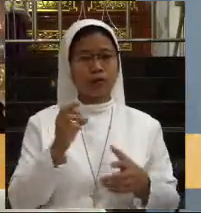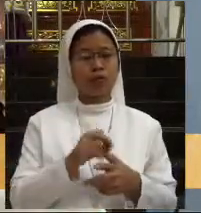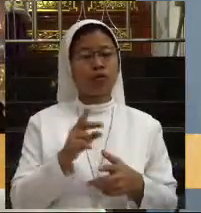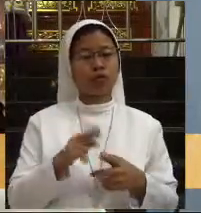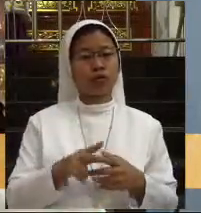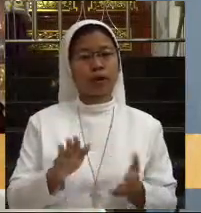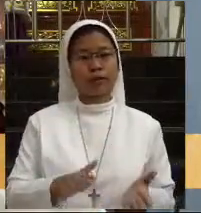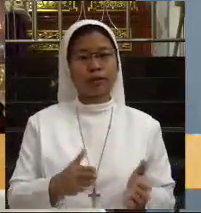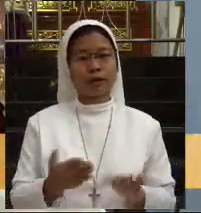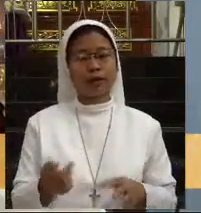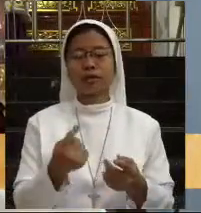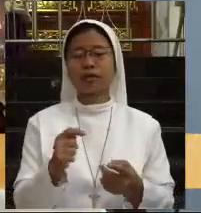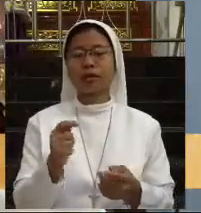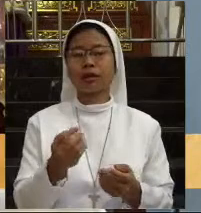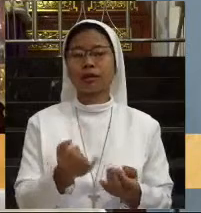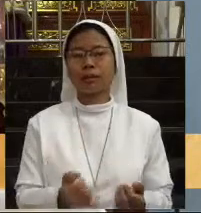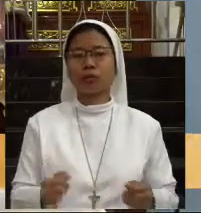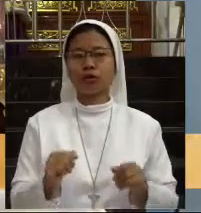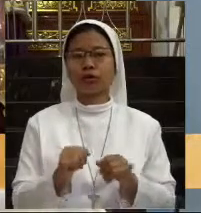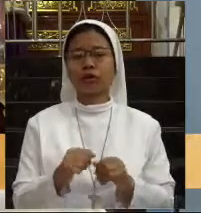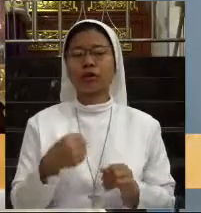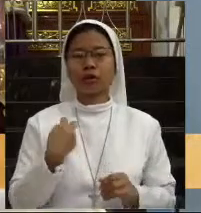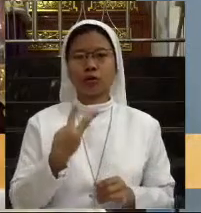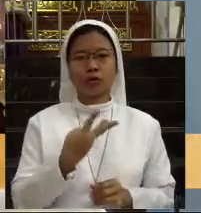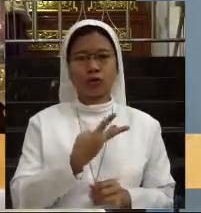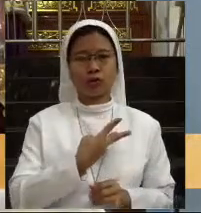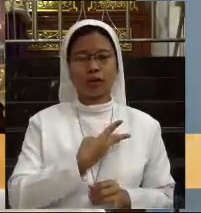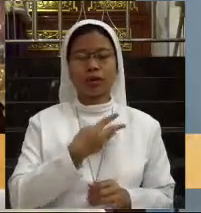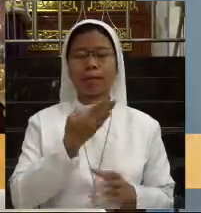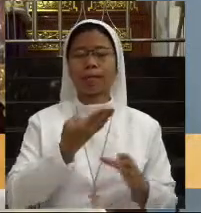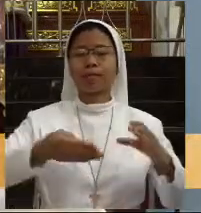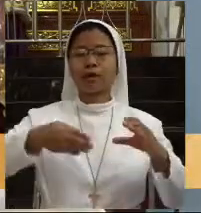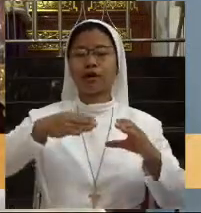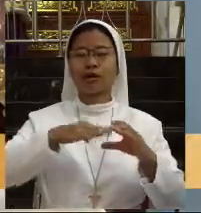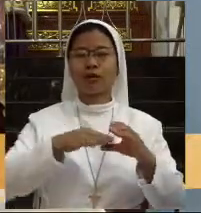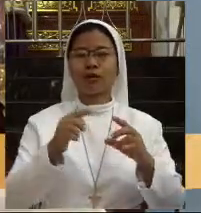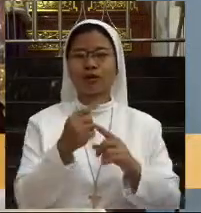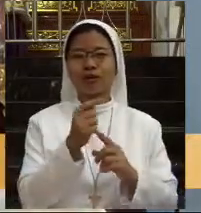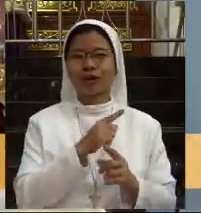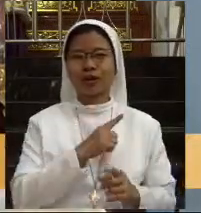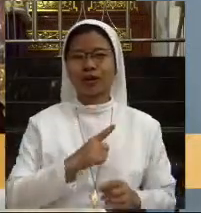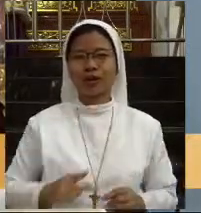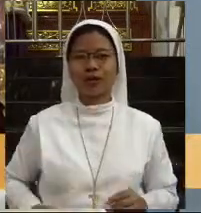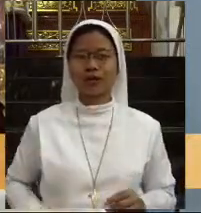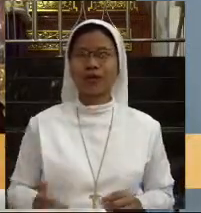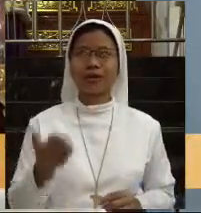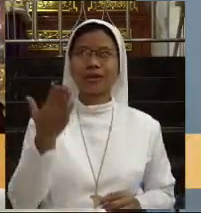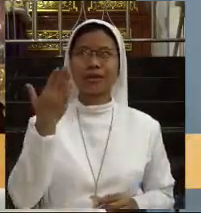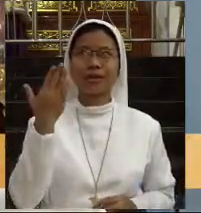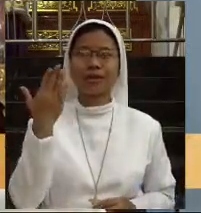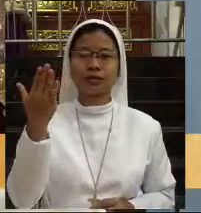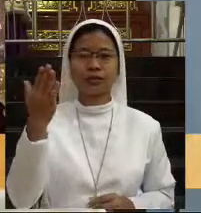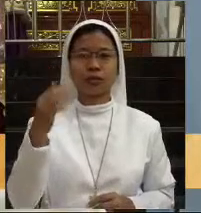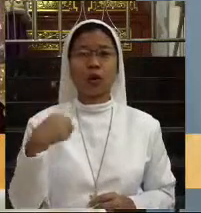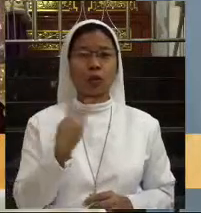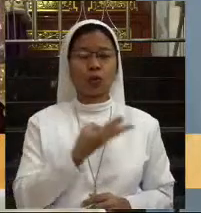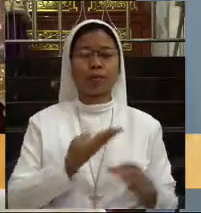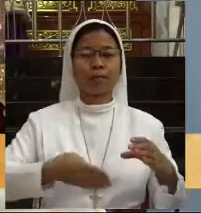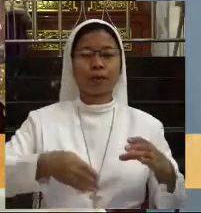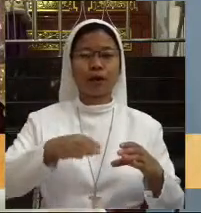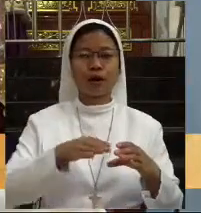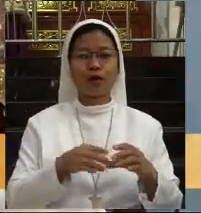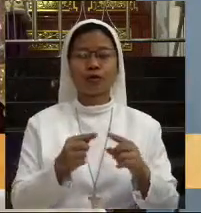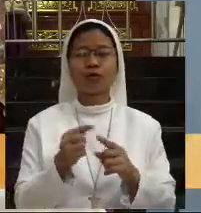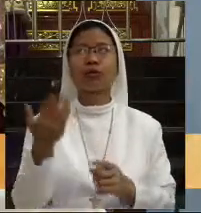is important is we belong to the Lord, Christi Sumus. That is what is